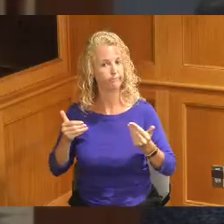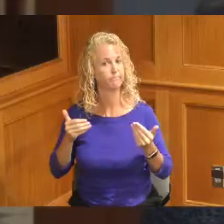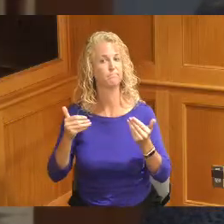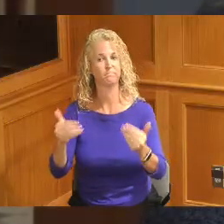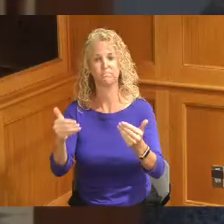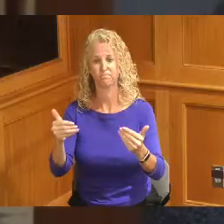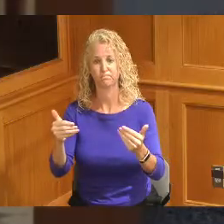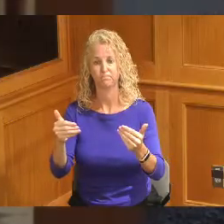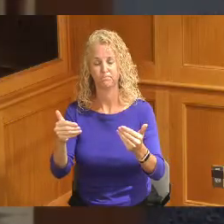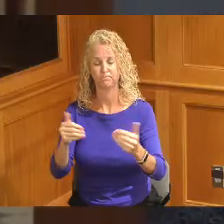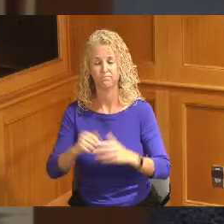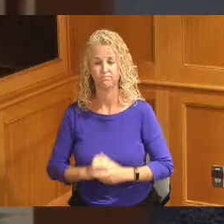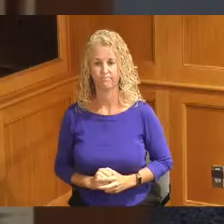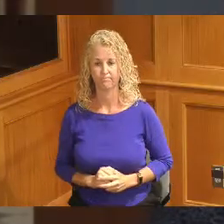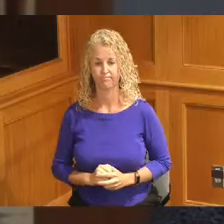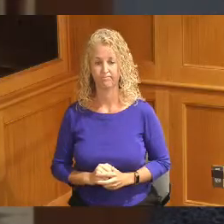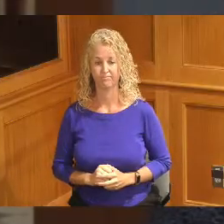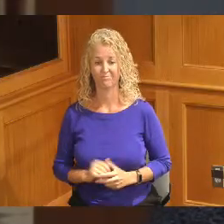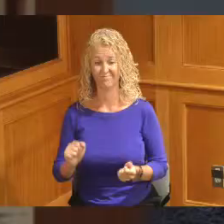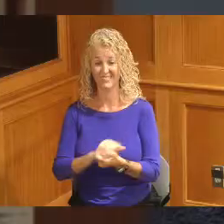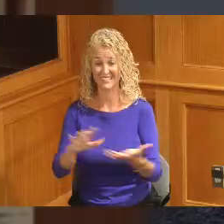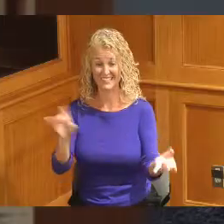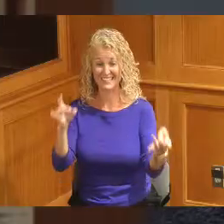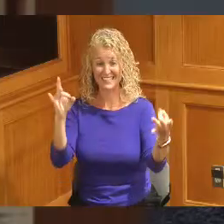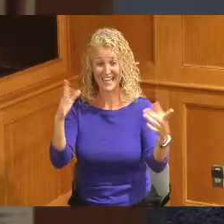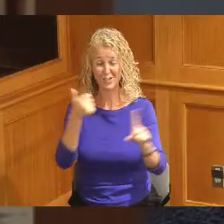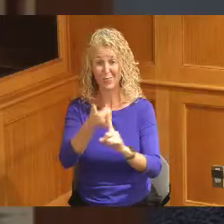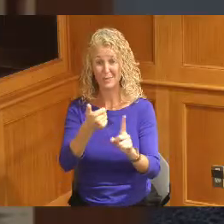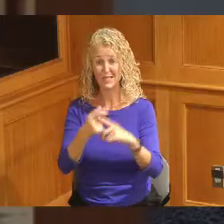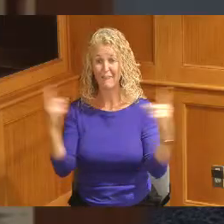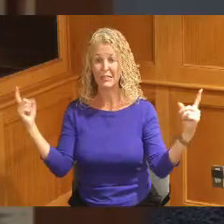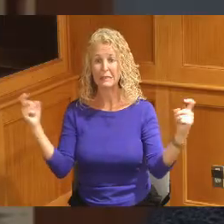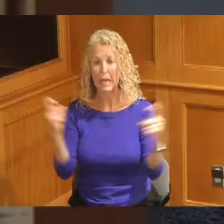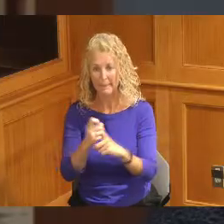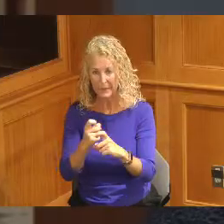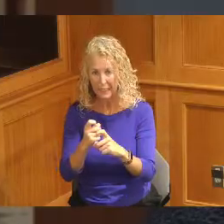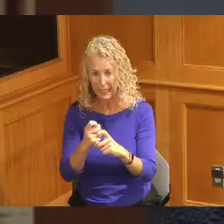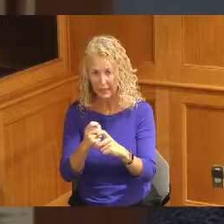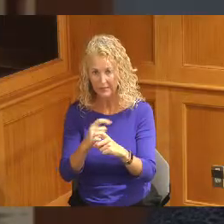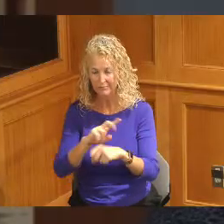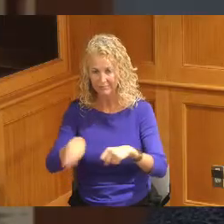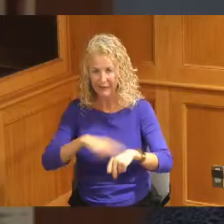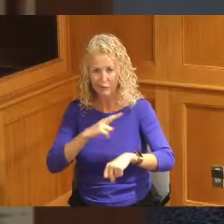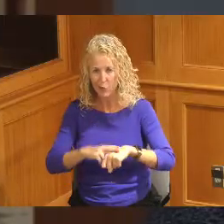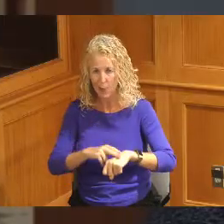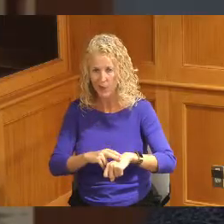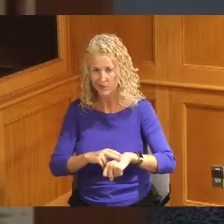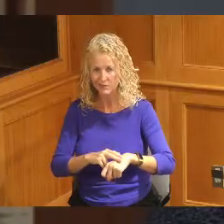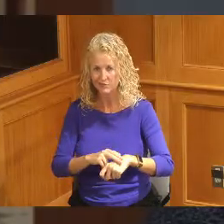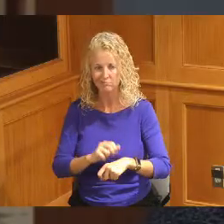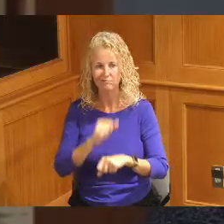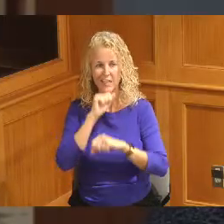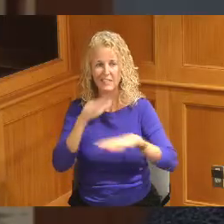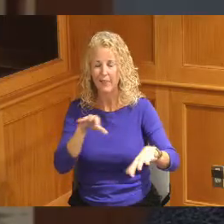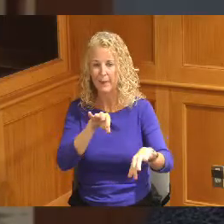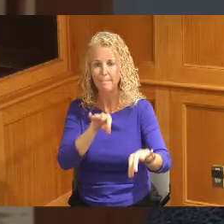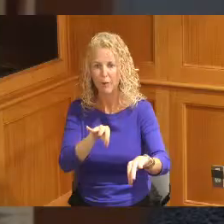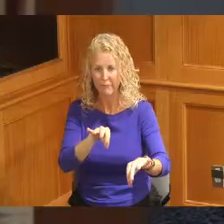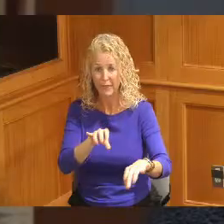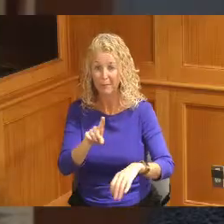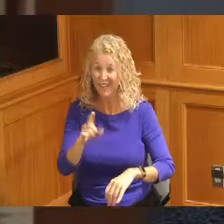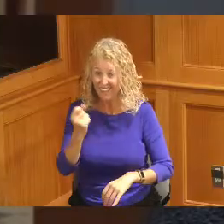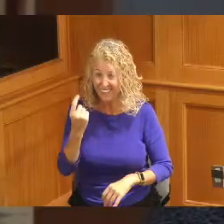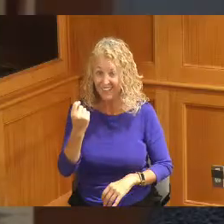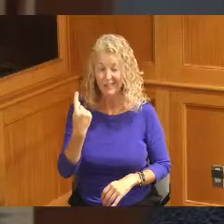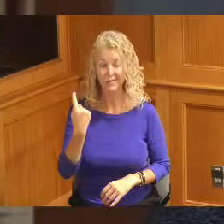effectively as possible. Disasters are complicated. They're called a disaster for a reason. There is no perfect disaster response, but